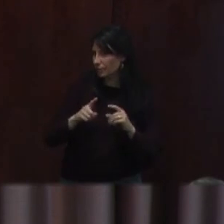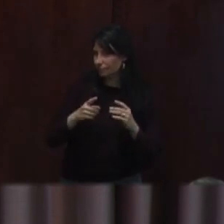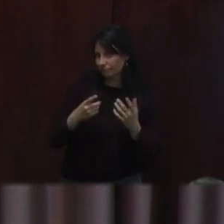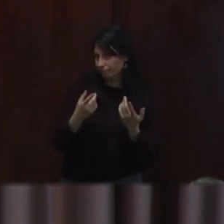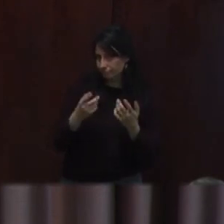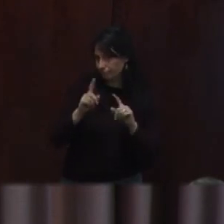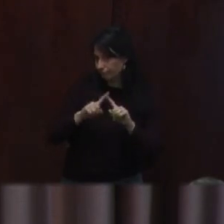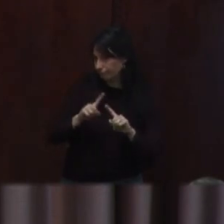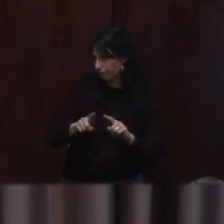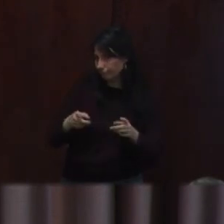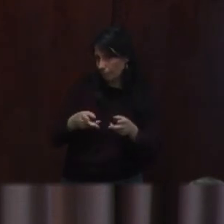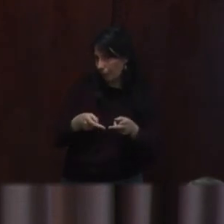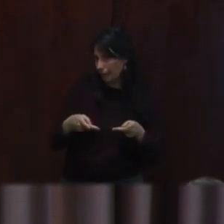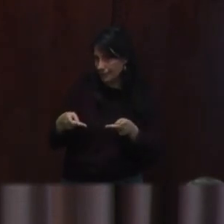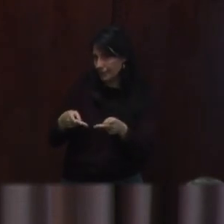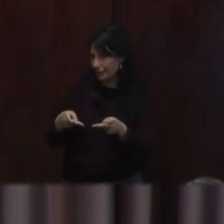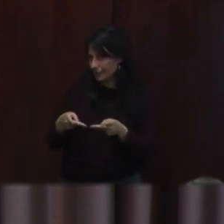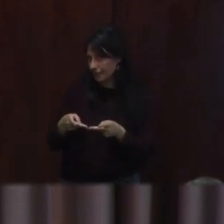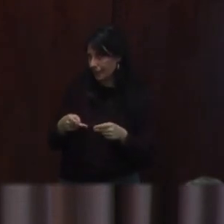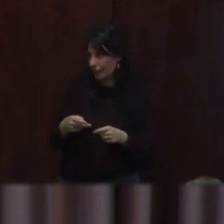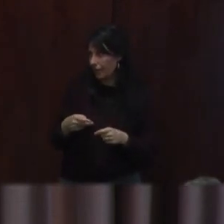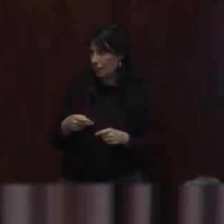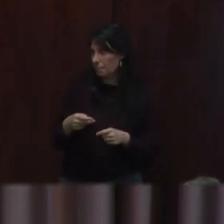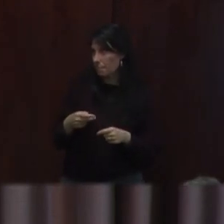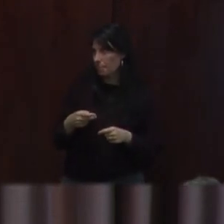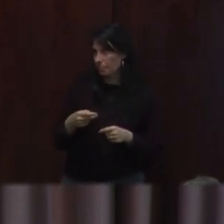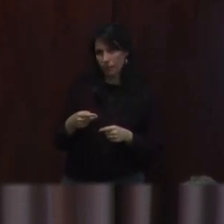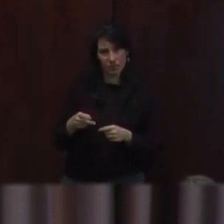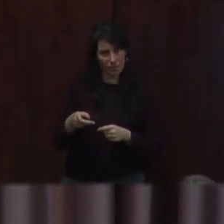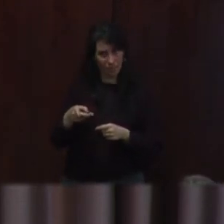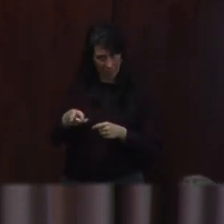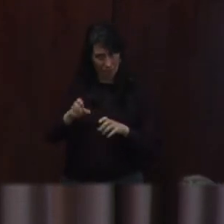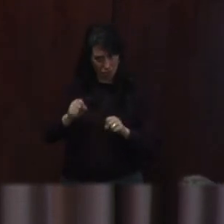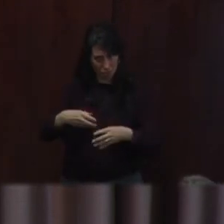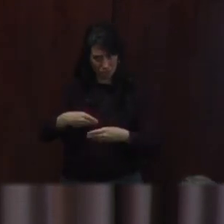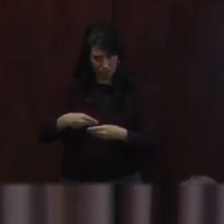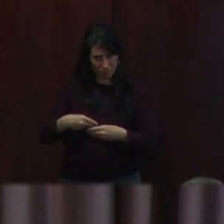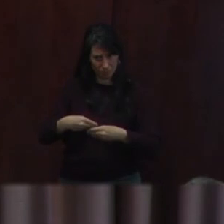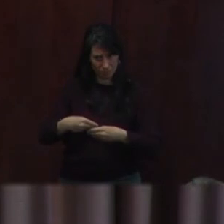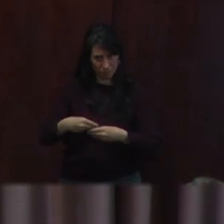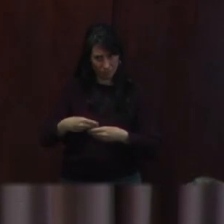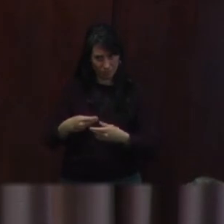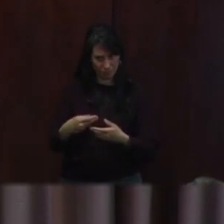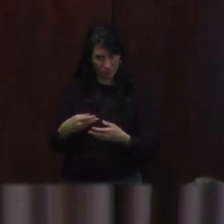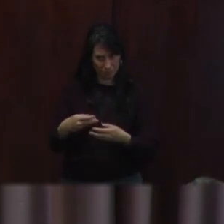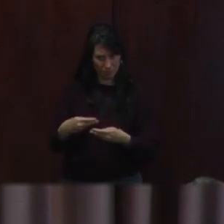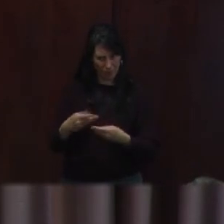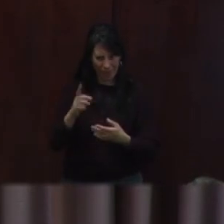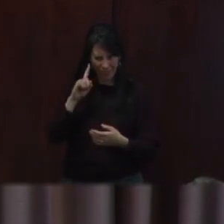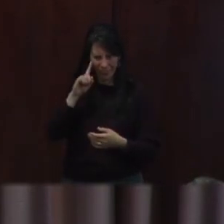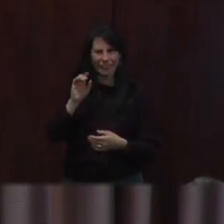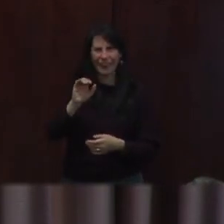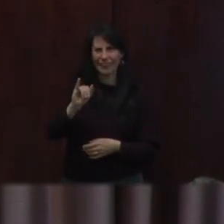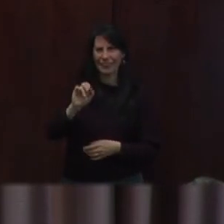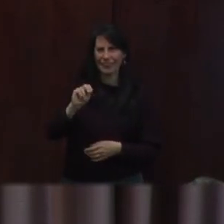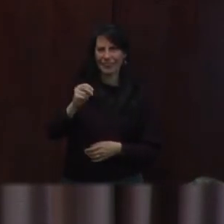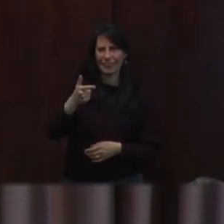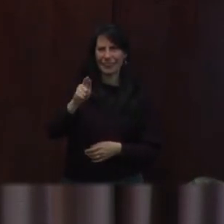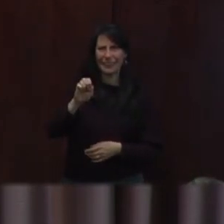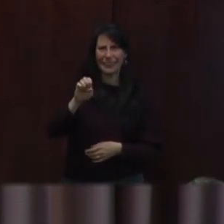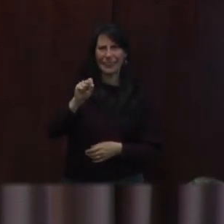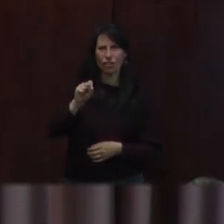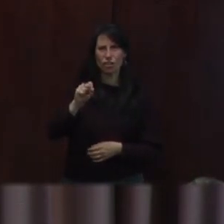that. But I mean, it's potentially a significant capacity as well, right? I mean, I think there's like a dozen Ingalls and then like